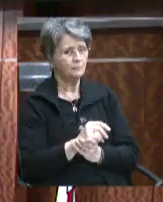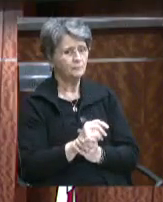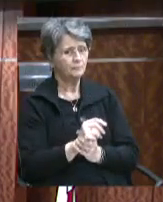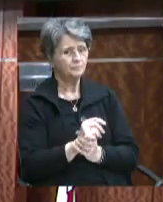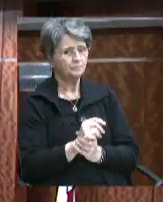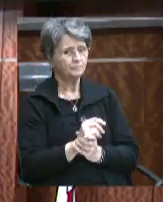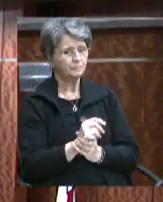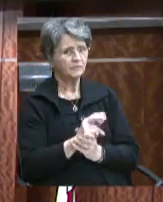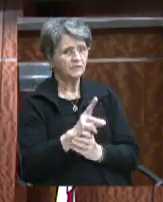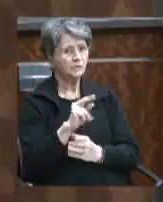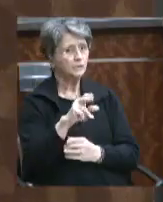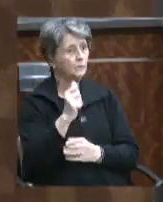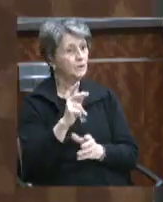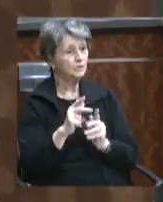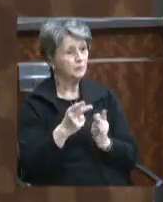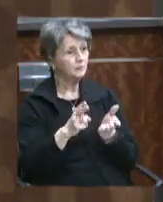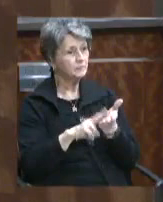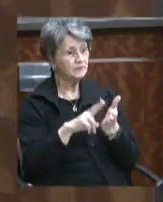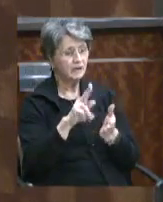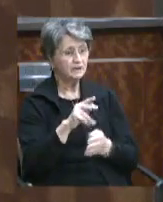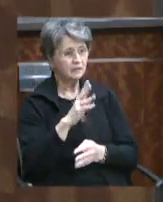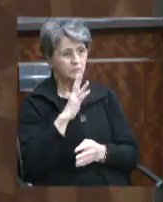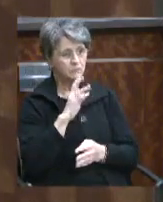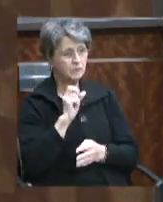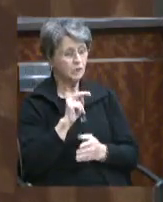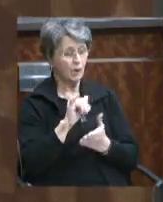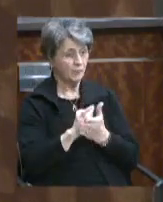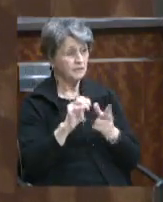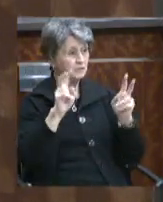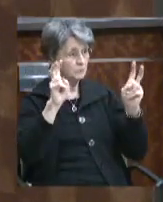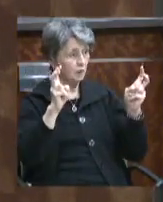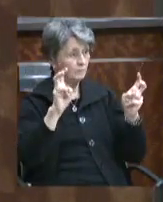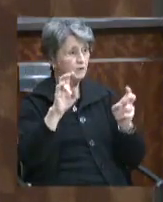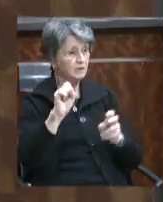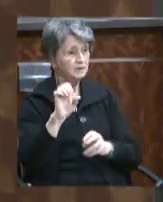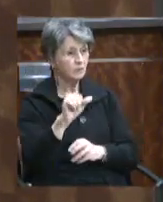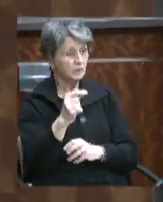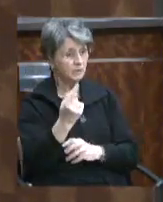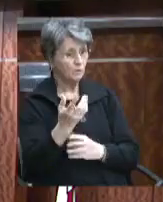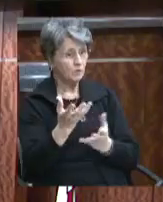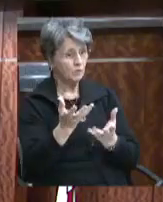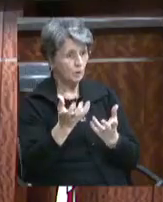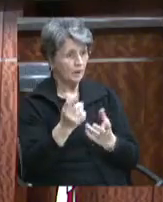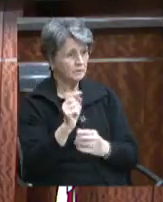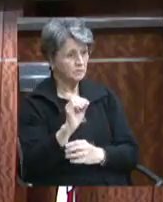I have no one else signed up to speak on this agenda item. Is there anyone else wishing to speak?